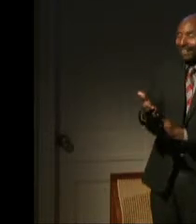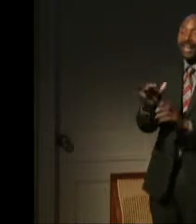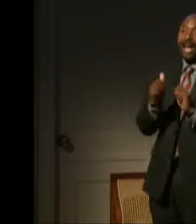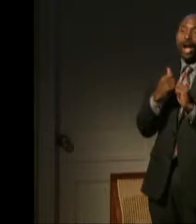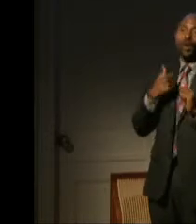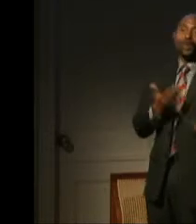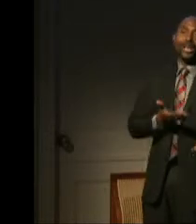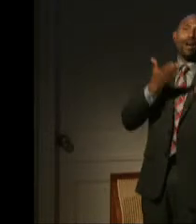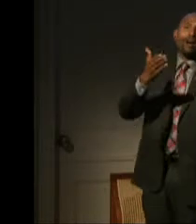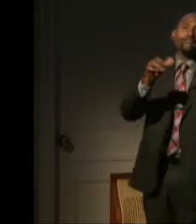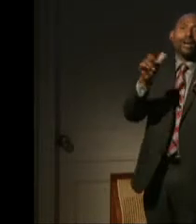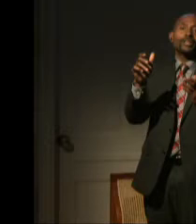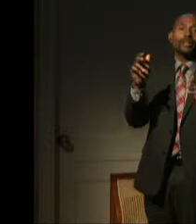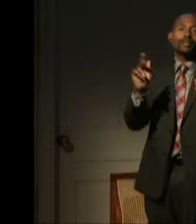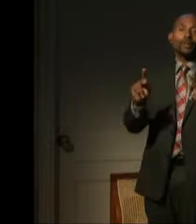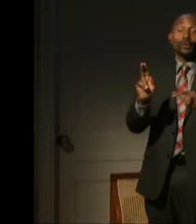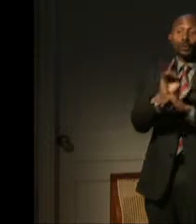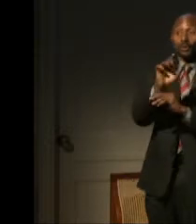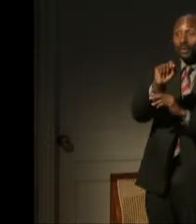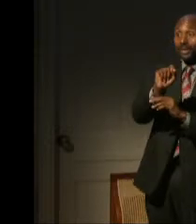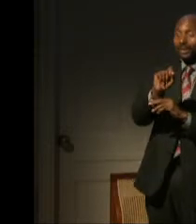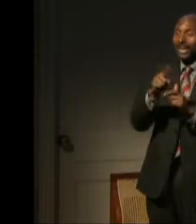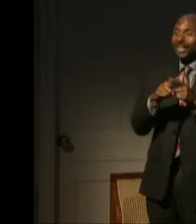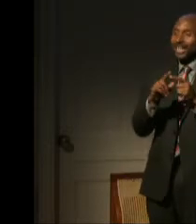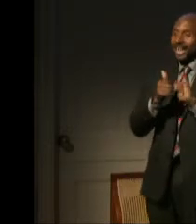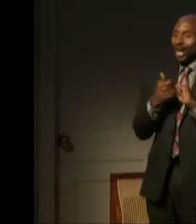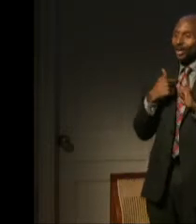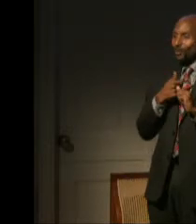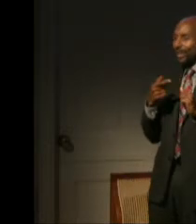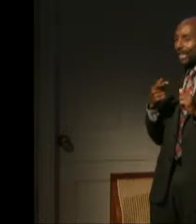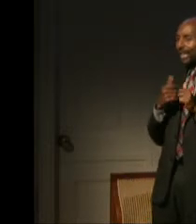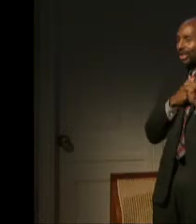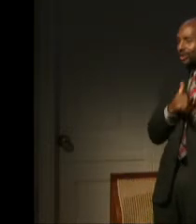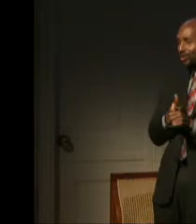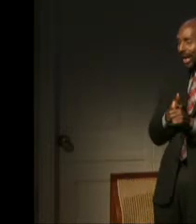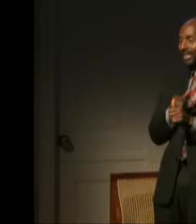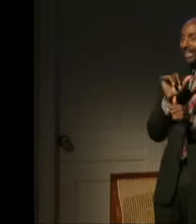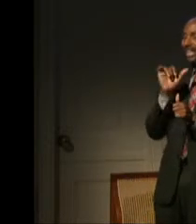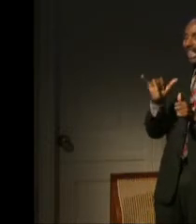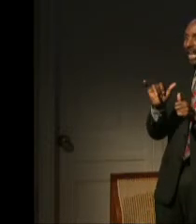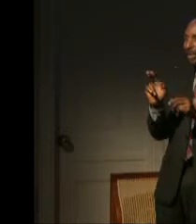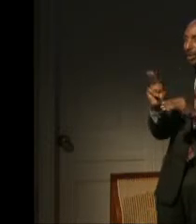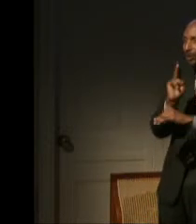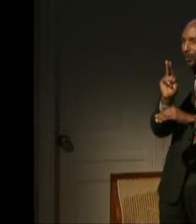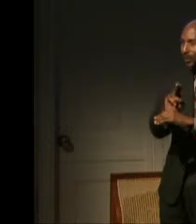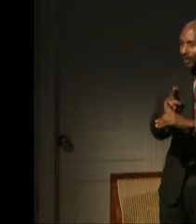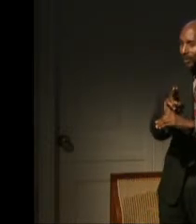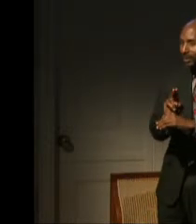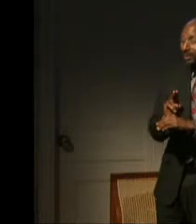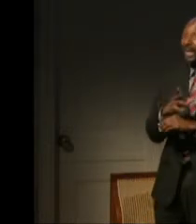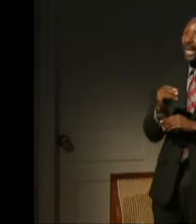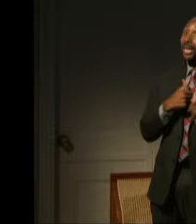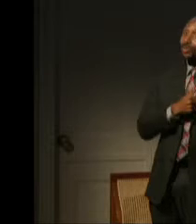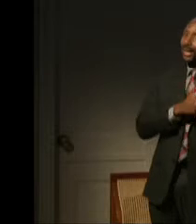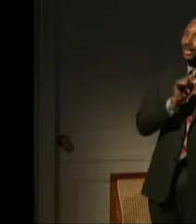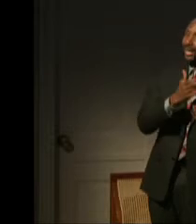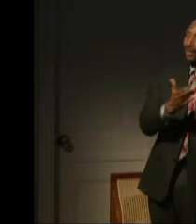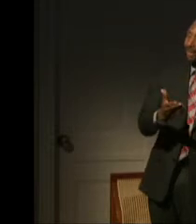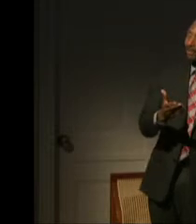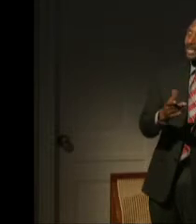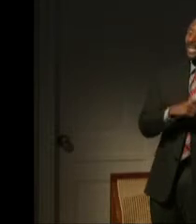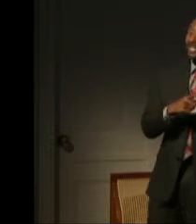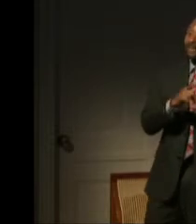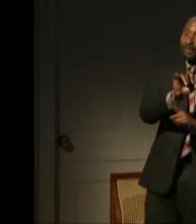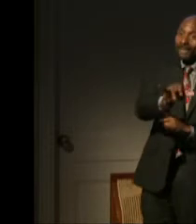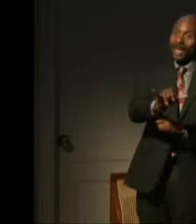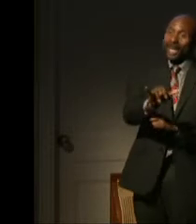and imagining how we might trace those uses and trace those objects, and imagining the new context that might